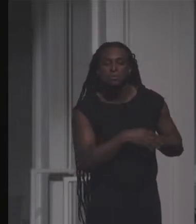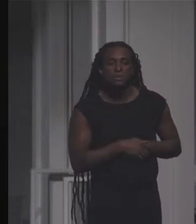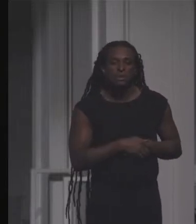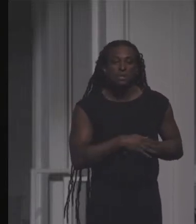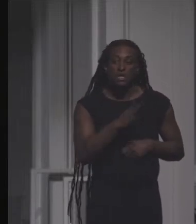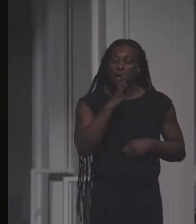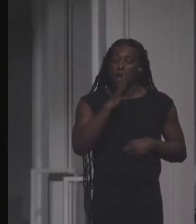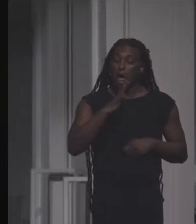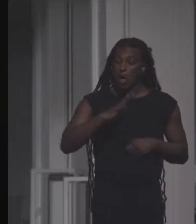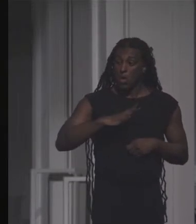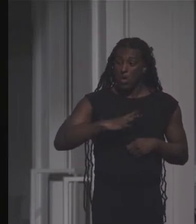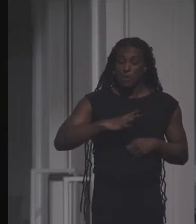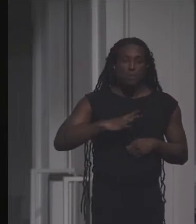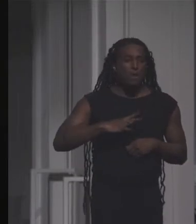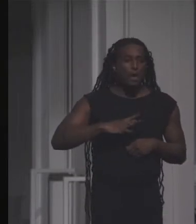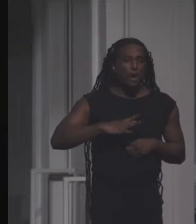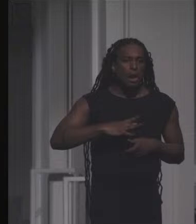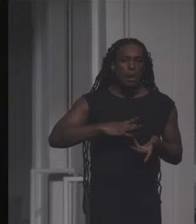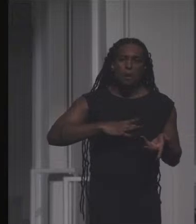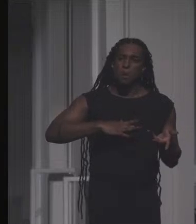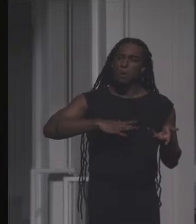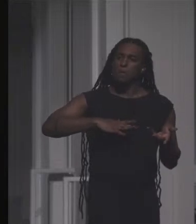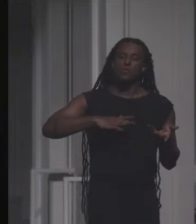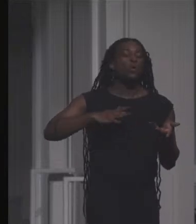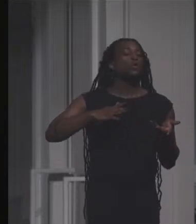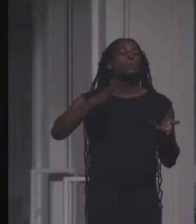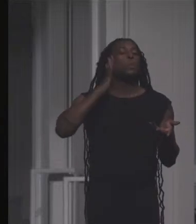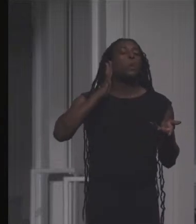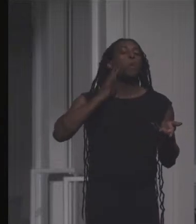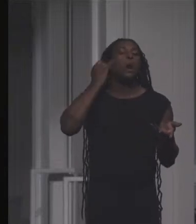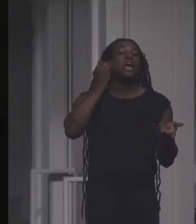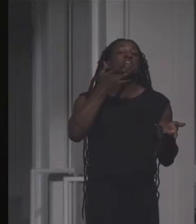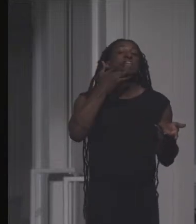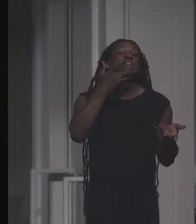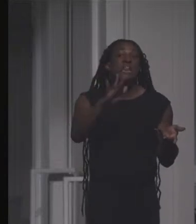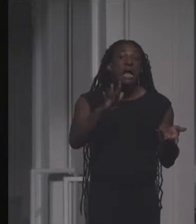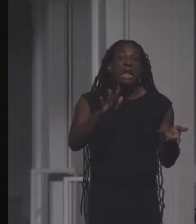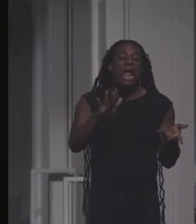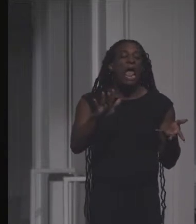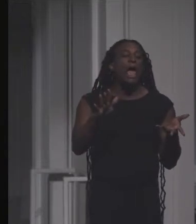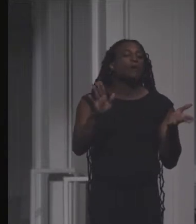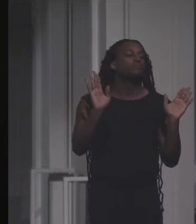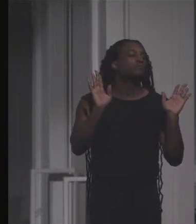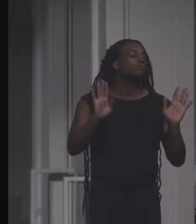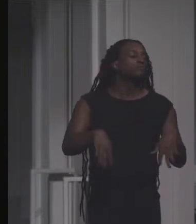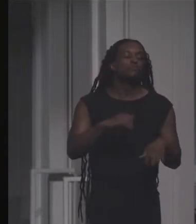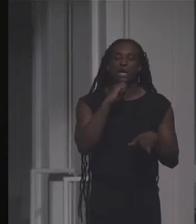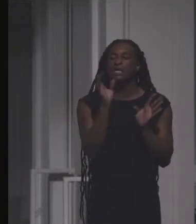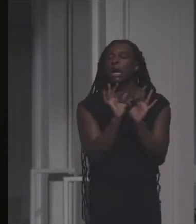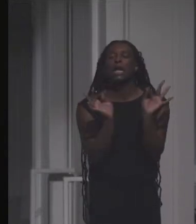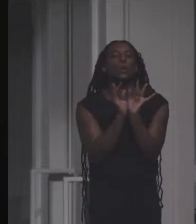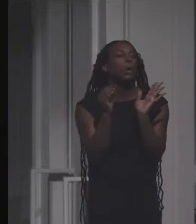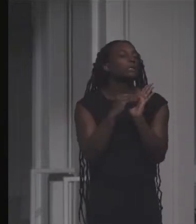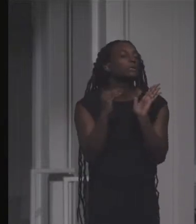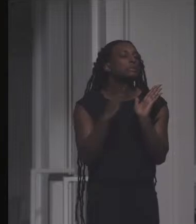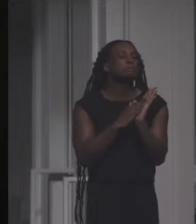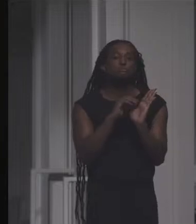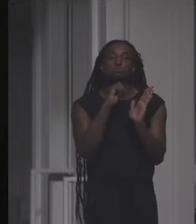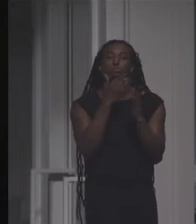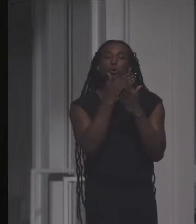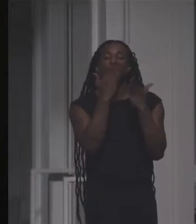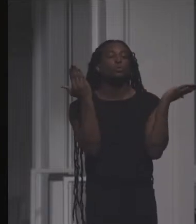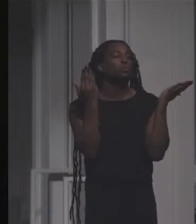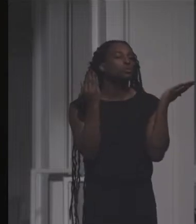of even elite status, the lucky ones like Hild, have no existence, have no possibility